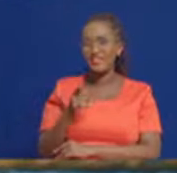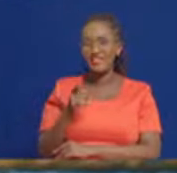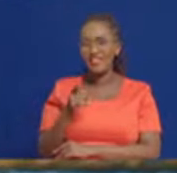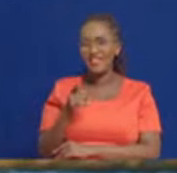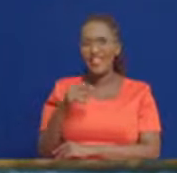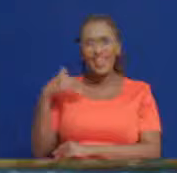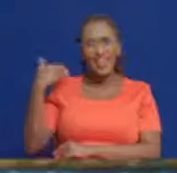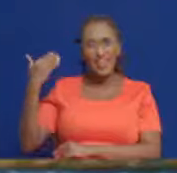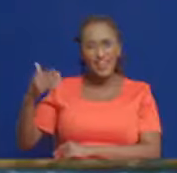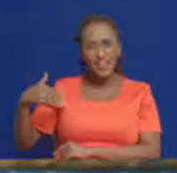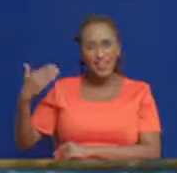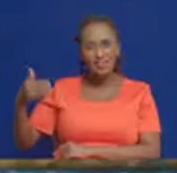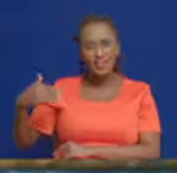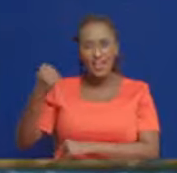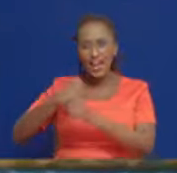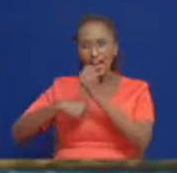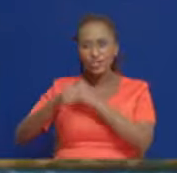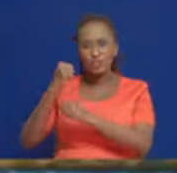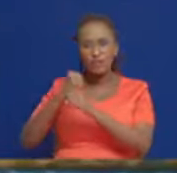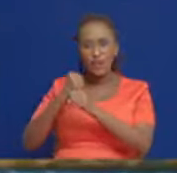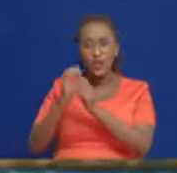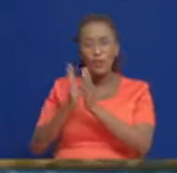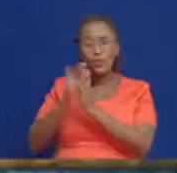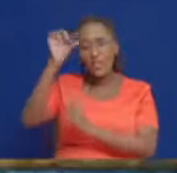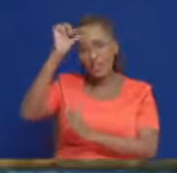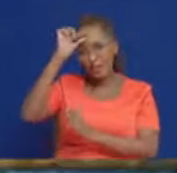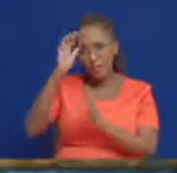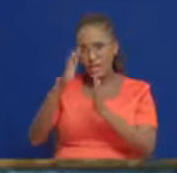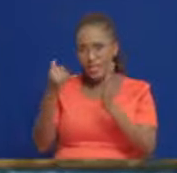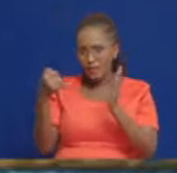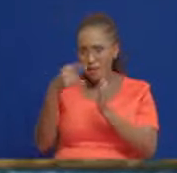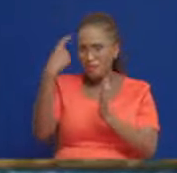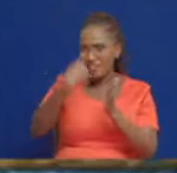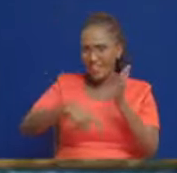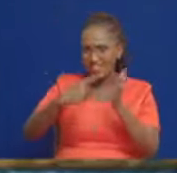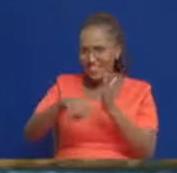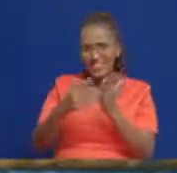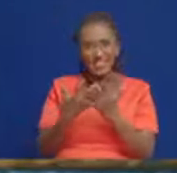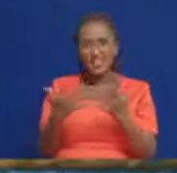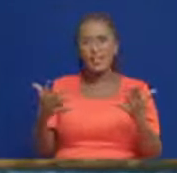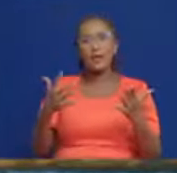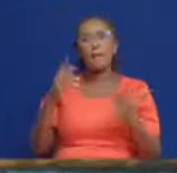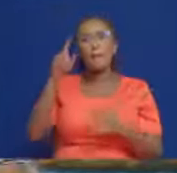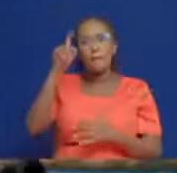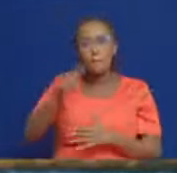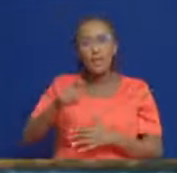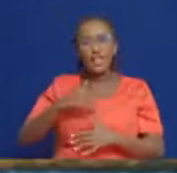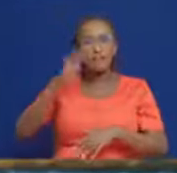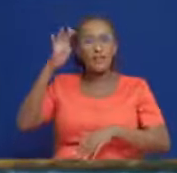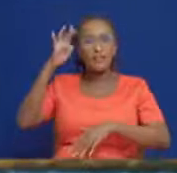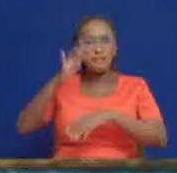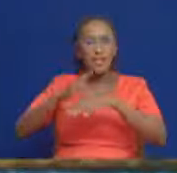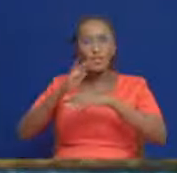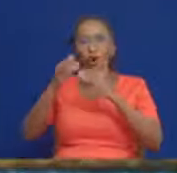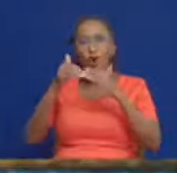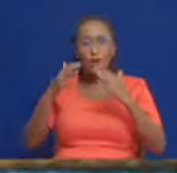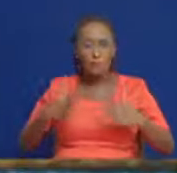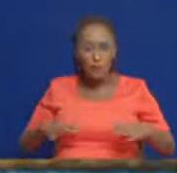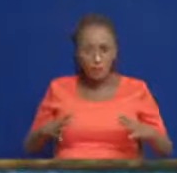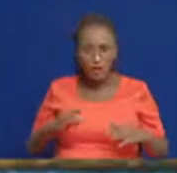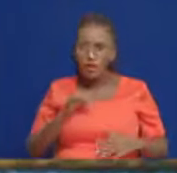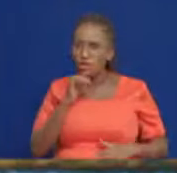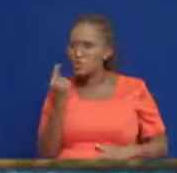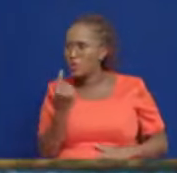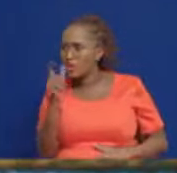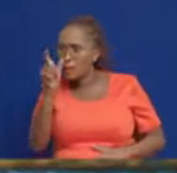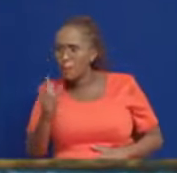kila action kwanza taken by the government on tax, any tax, it has ripple effect kwa kila mtu, because it's not only the person who is